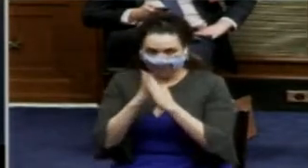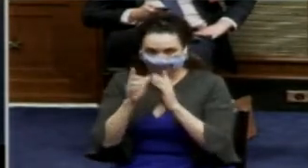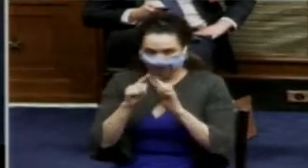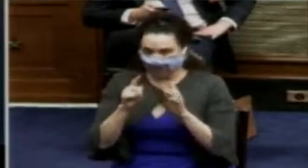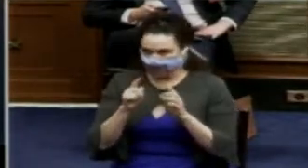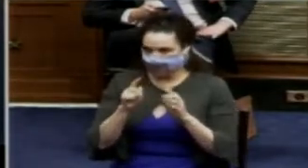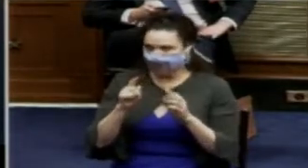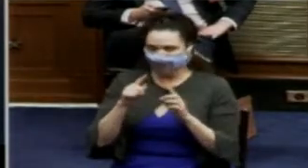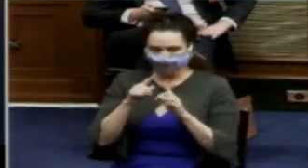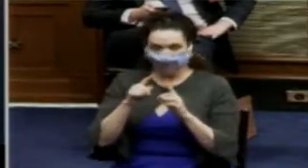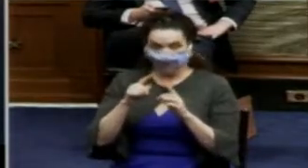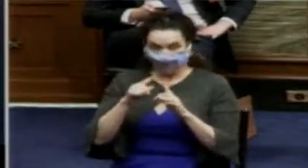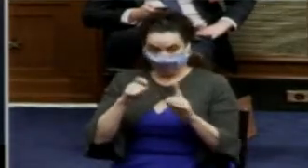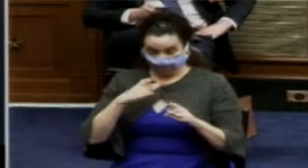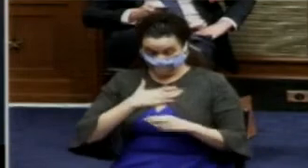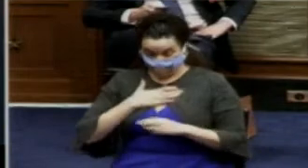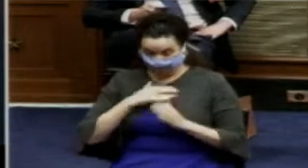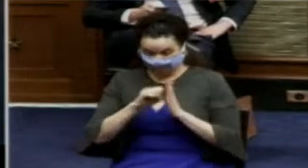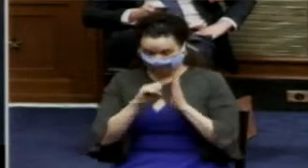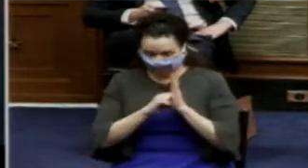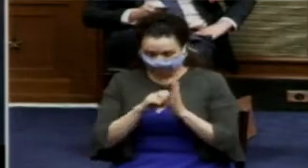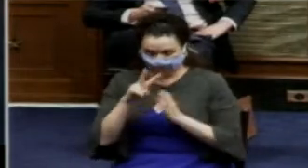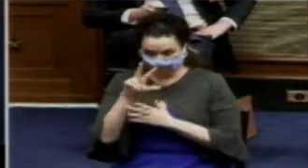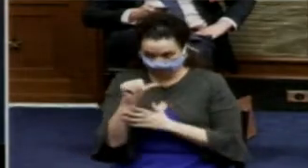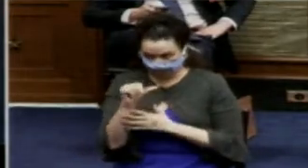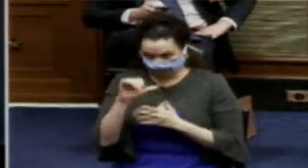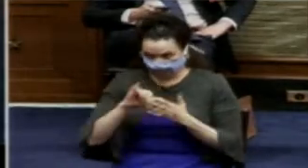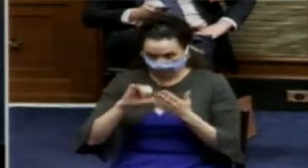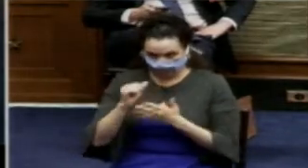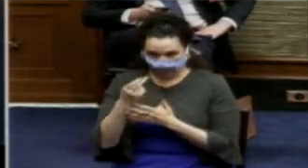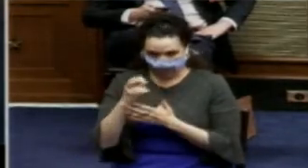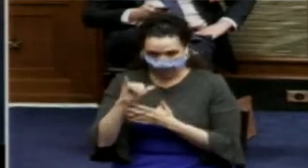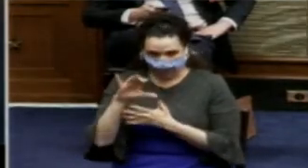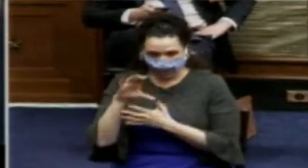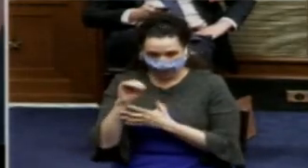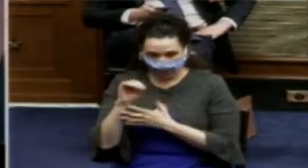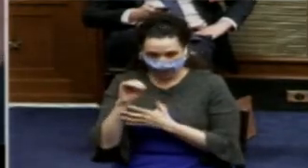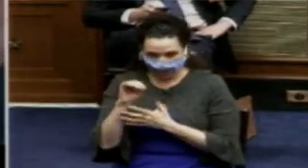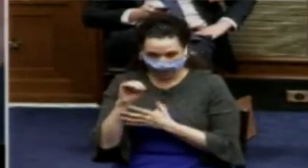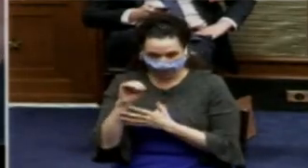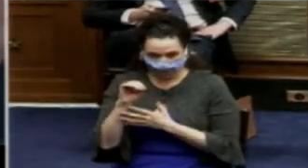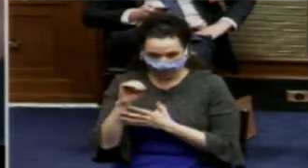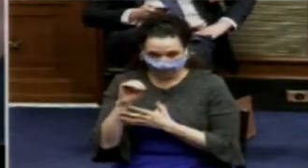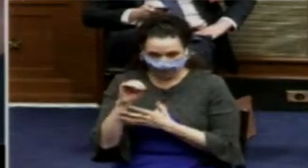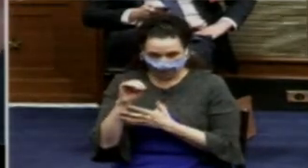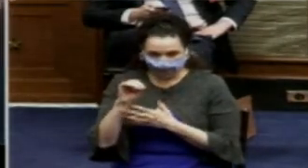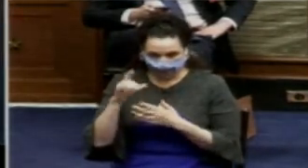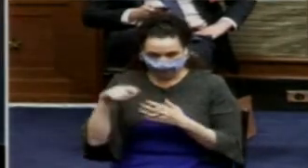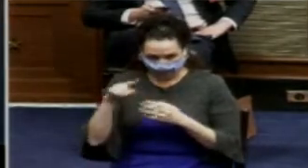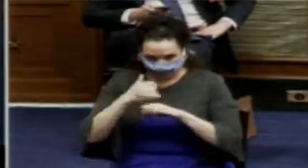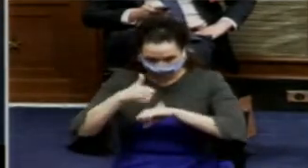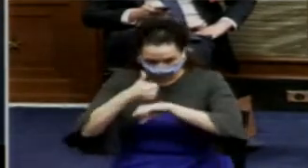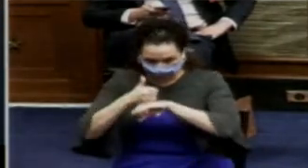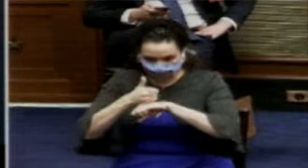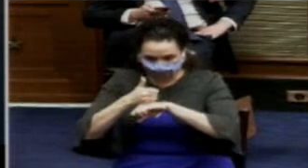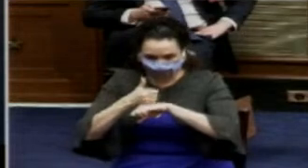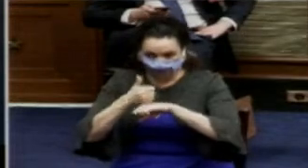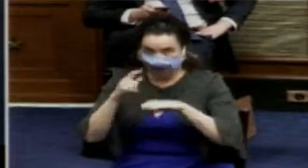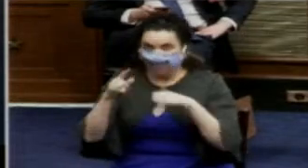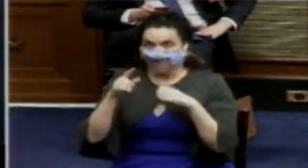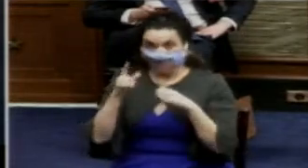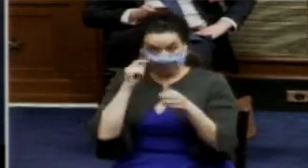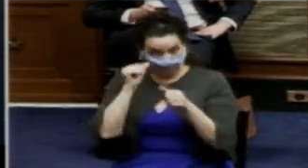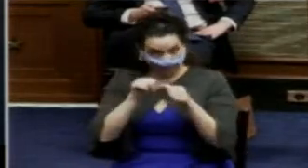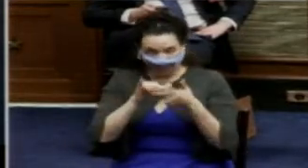which Ohio was fashioned. Do you recall that? Yes. Yes. And when Texas